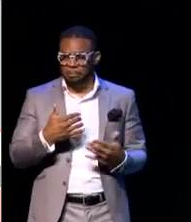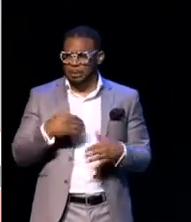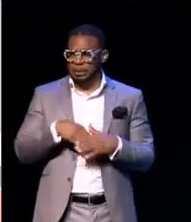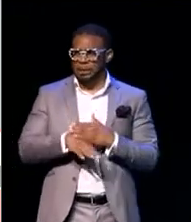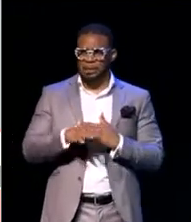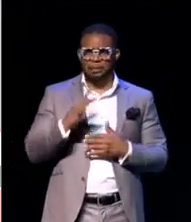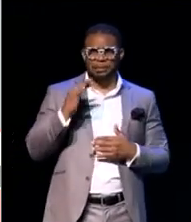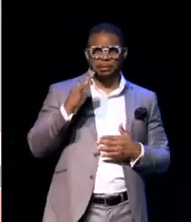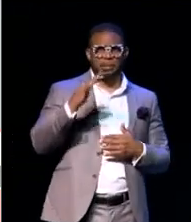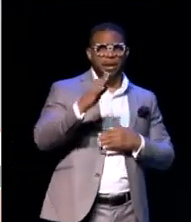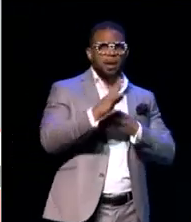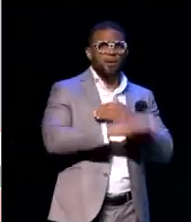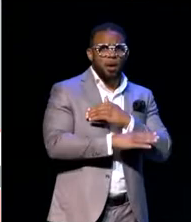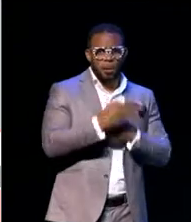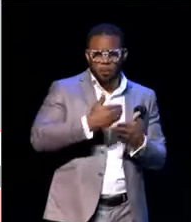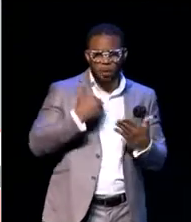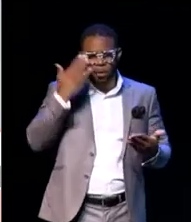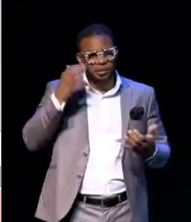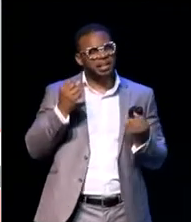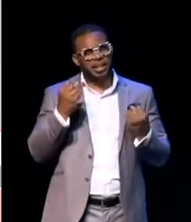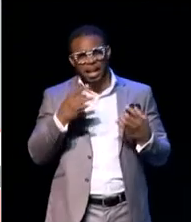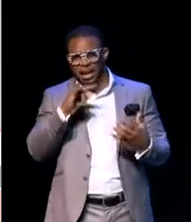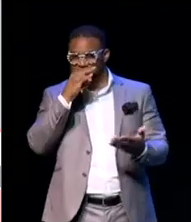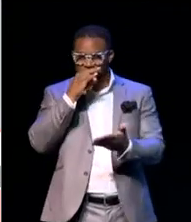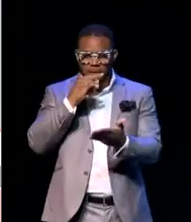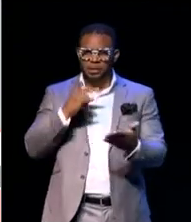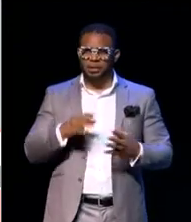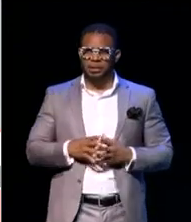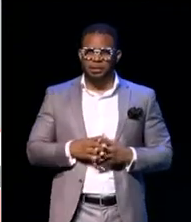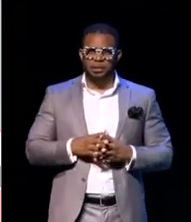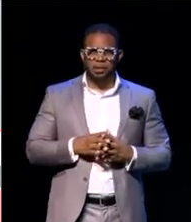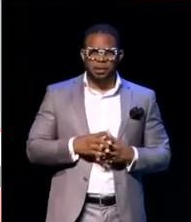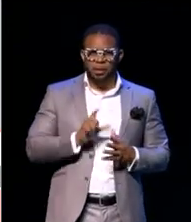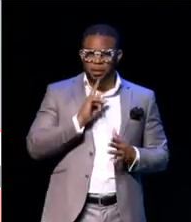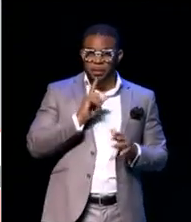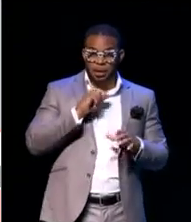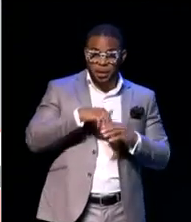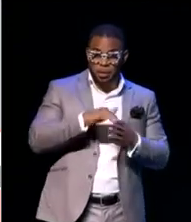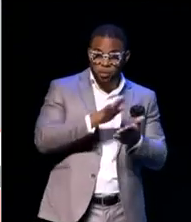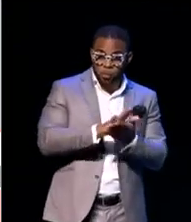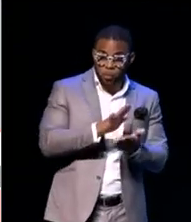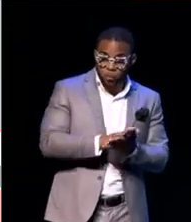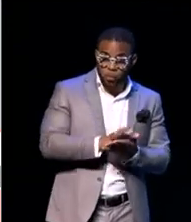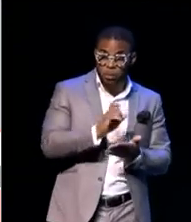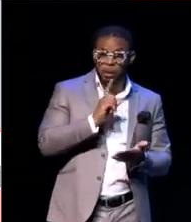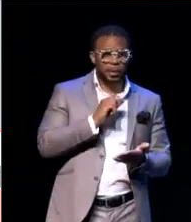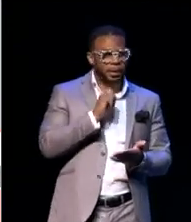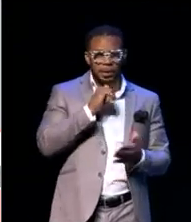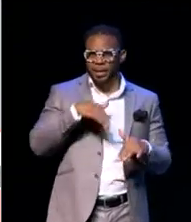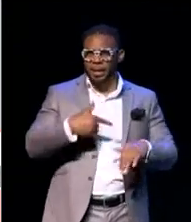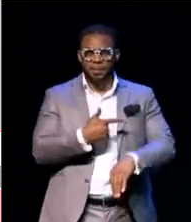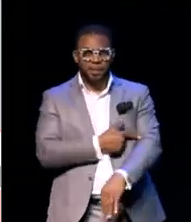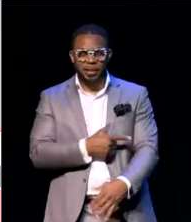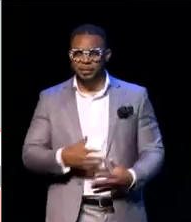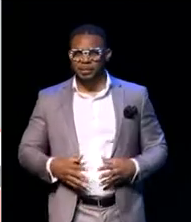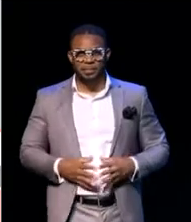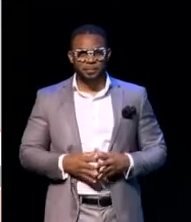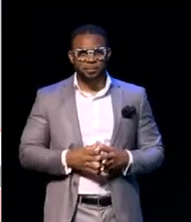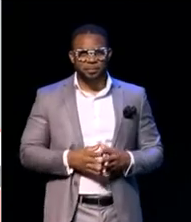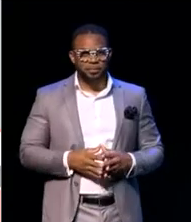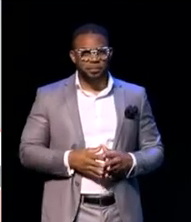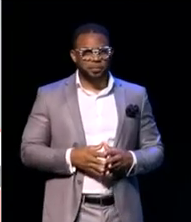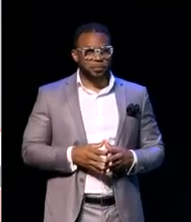the fall before we know. So there's a lot of kids that'll be in school that aren't vaccinated.